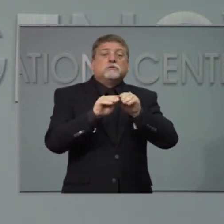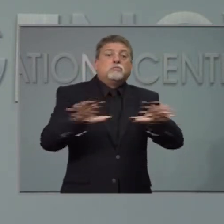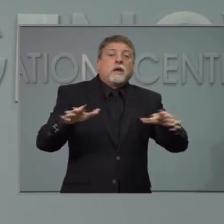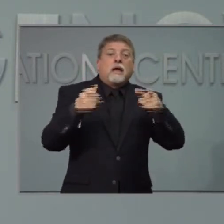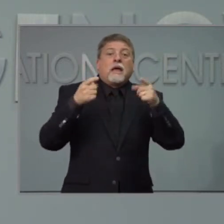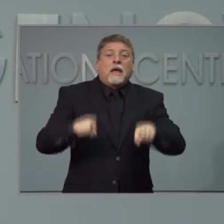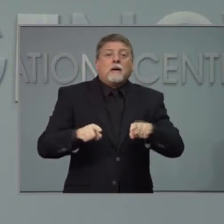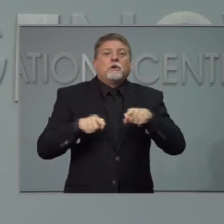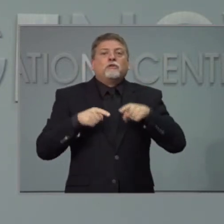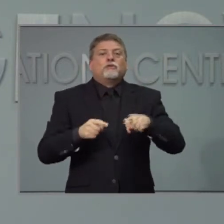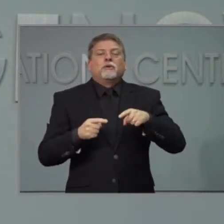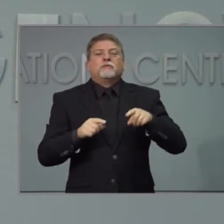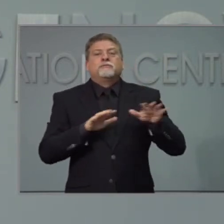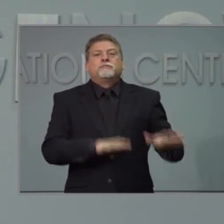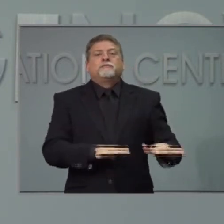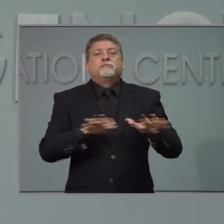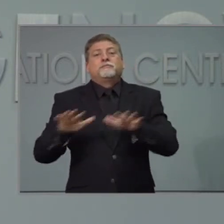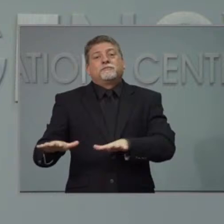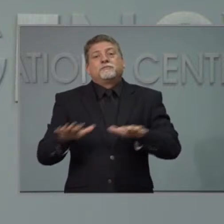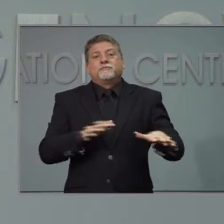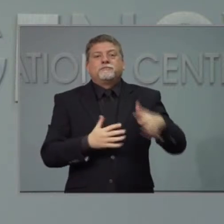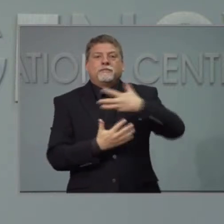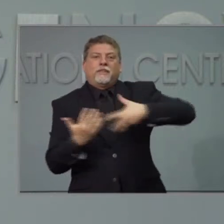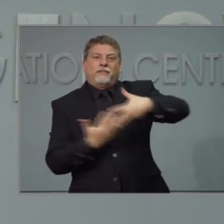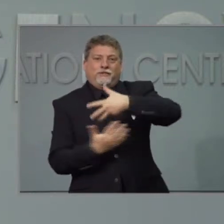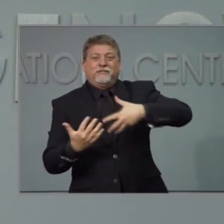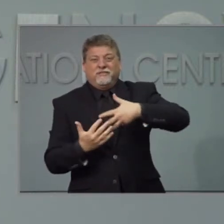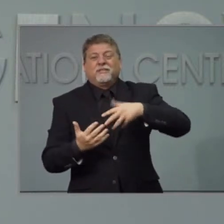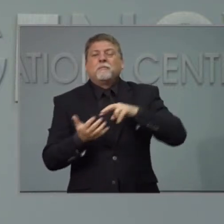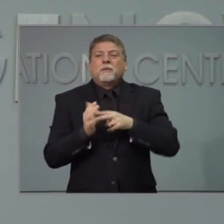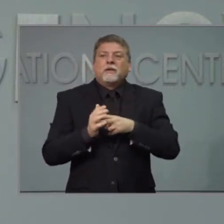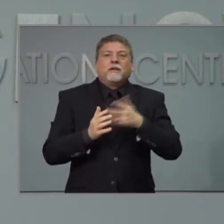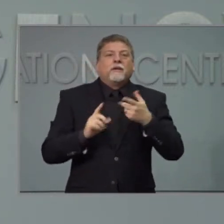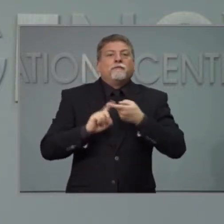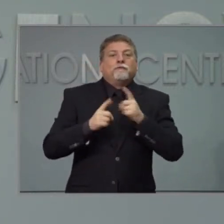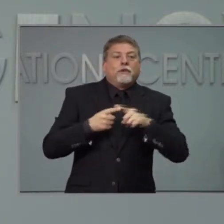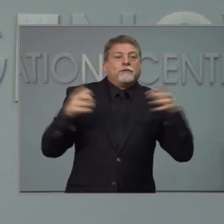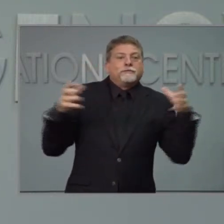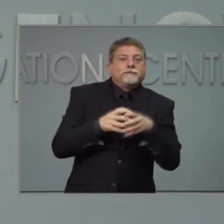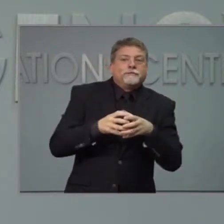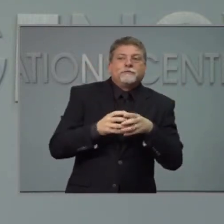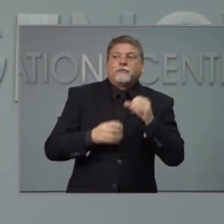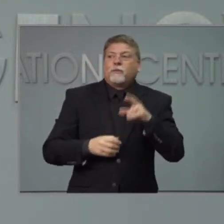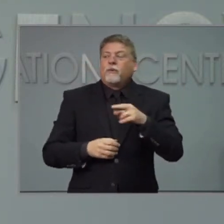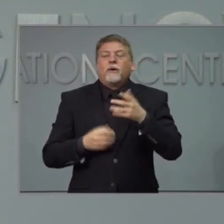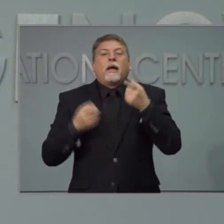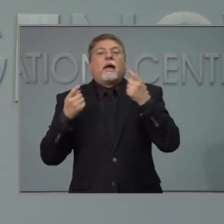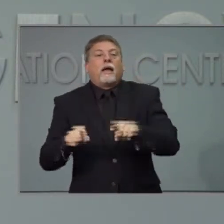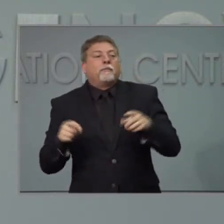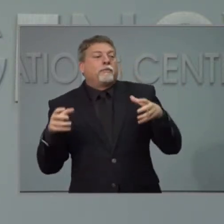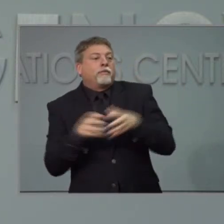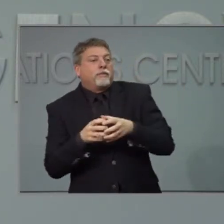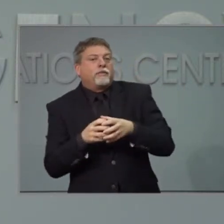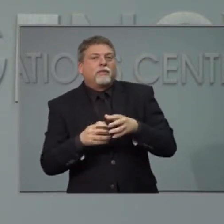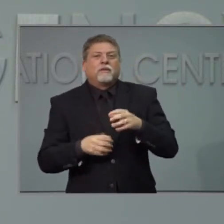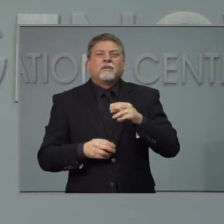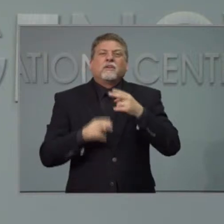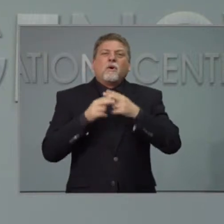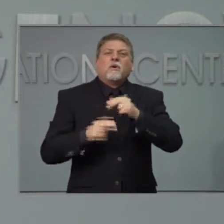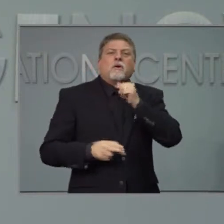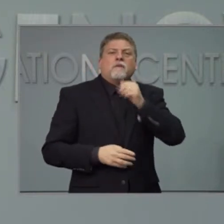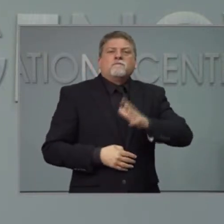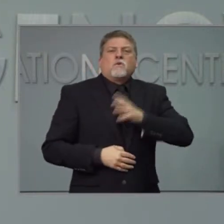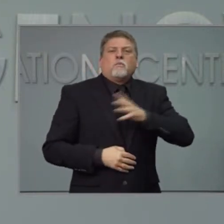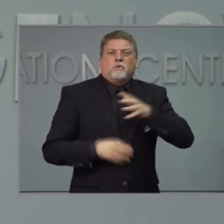informal social gatherings. We've said that a lot in the last number of weeks. We continue to see it. And so we are really concerned, particularly as we go